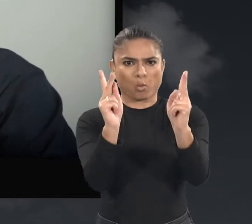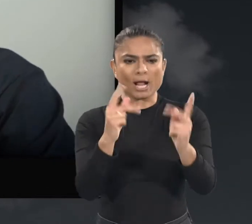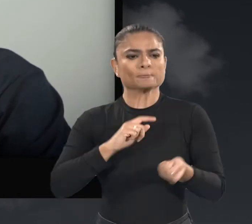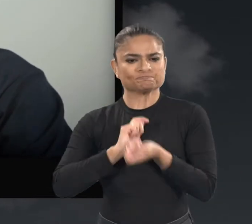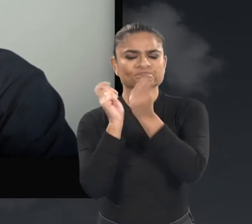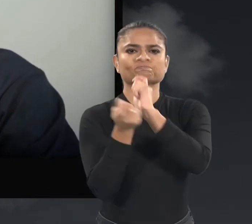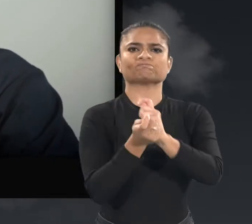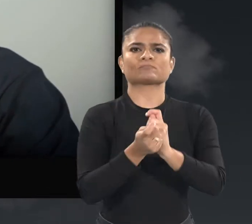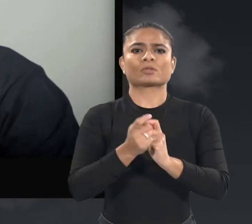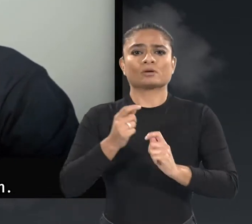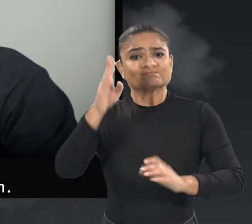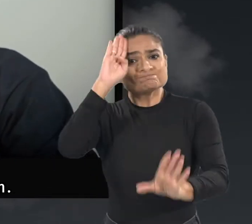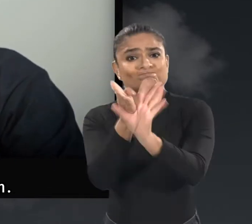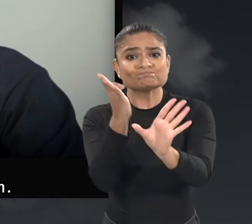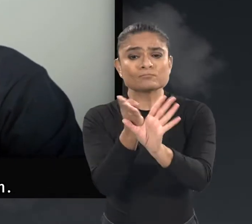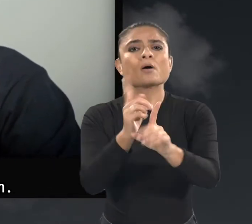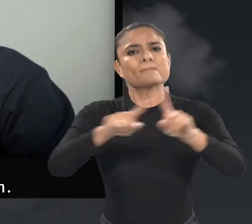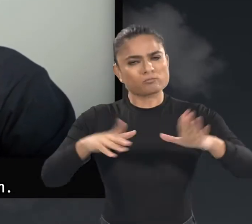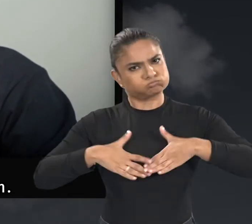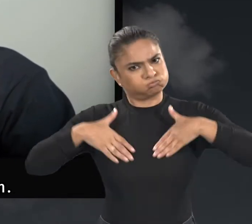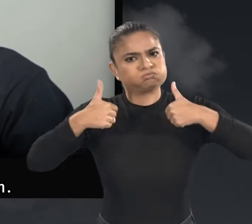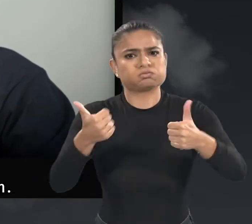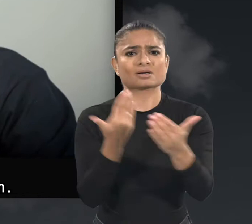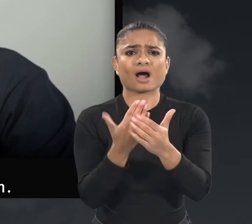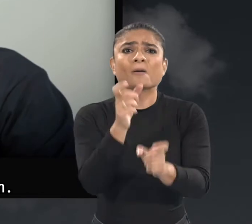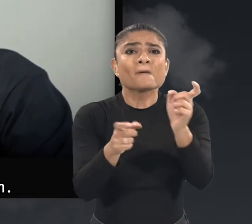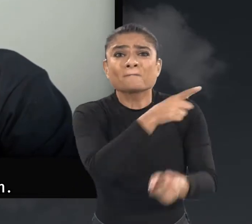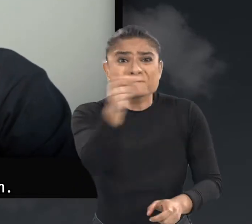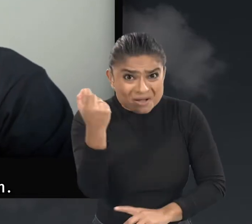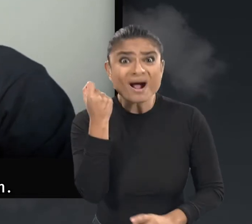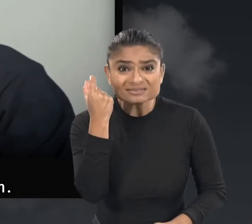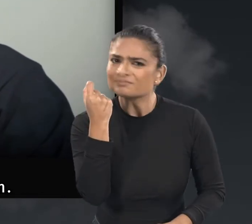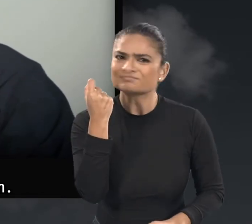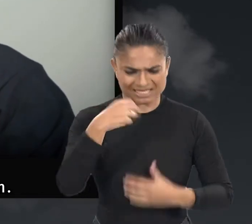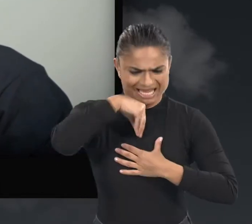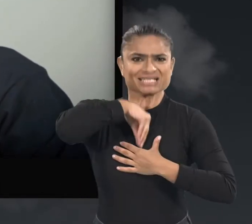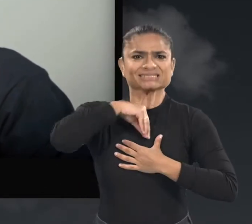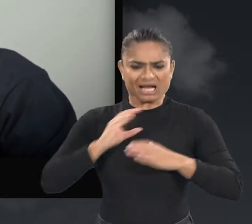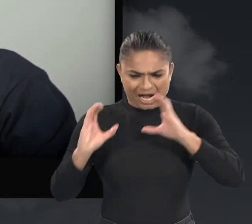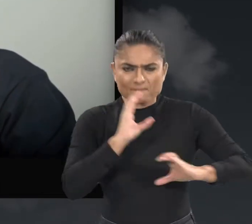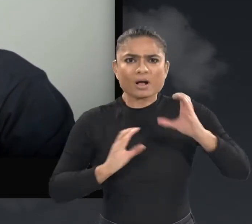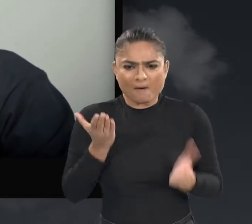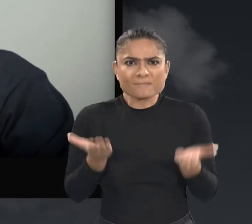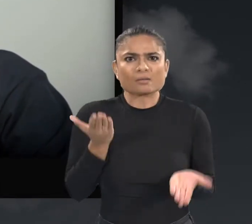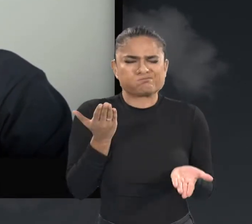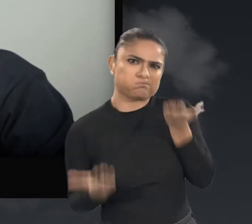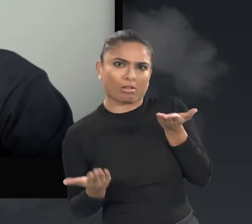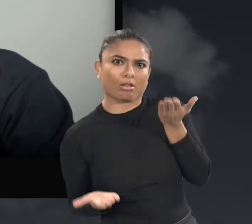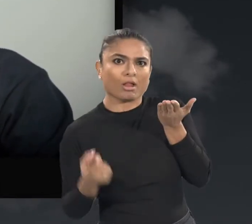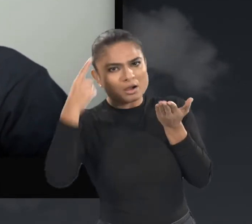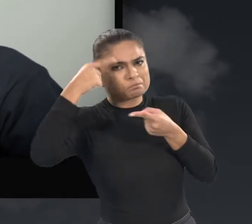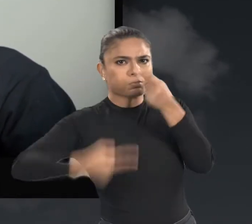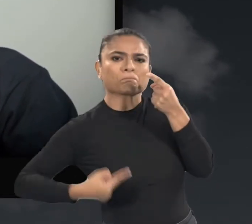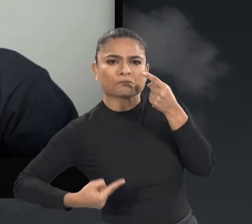we're right and be normal again. Because I want to understand it's a chemical imbalance in the brain. Anything